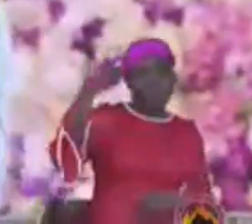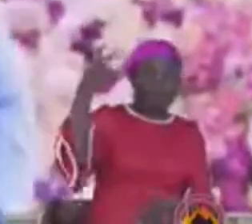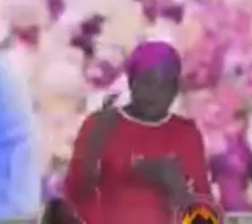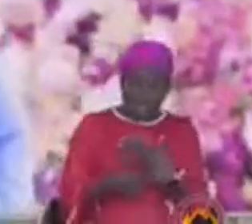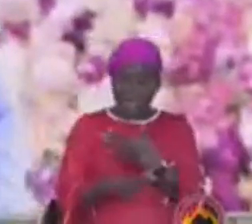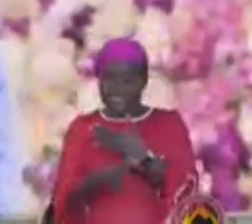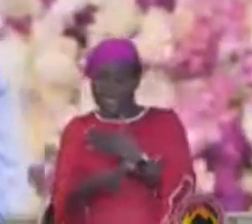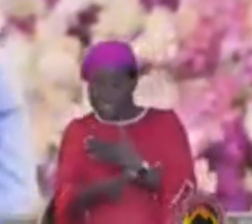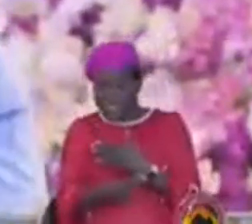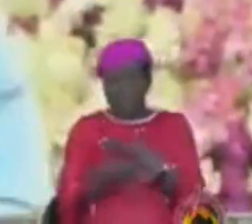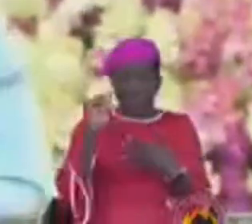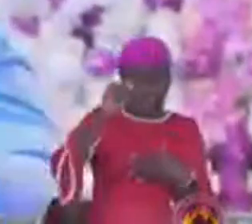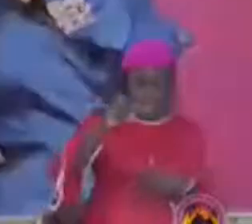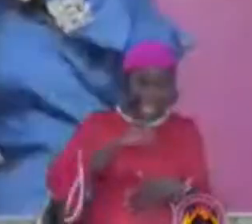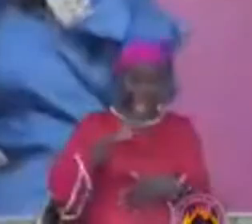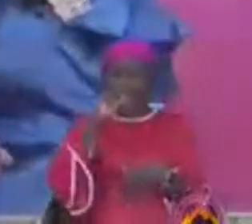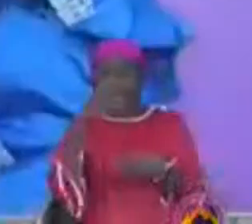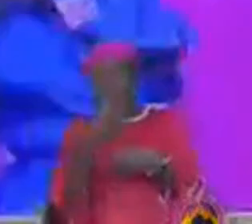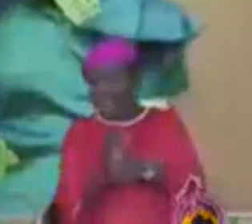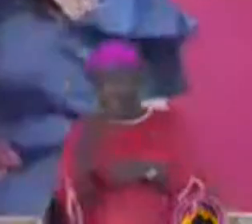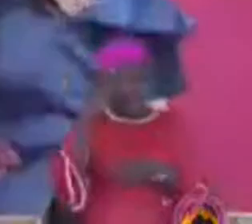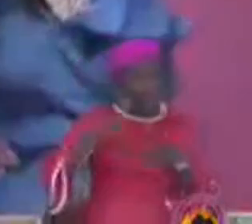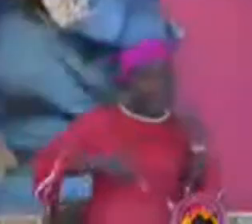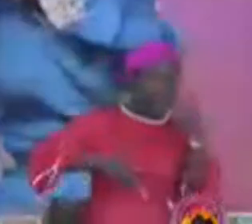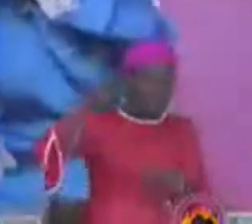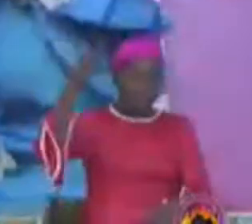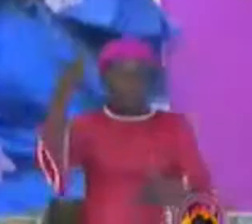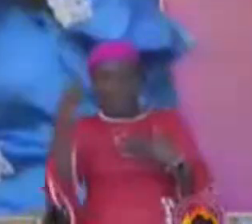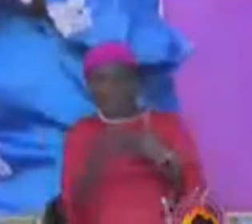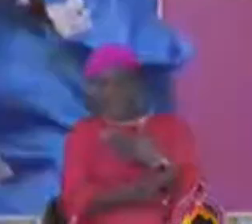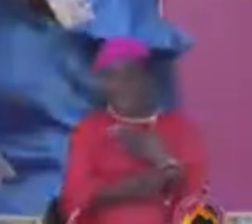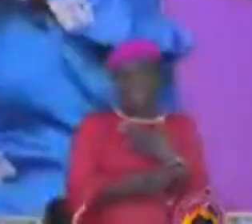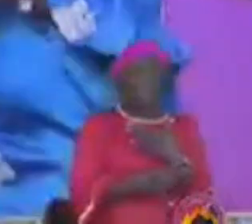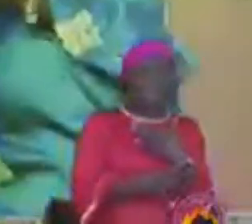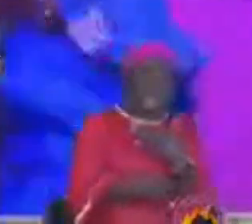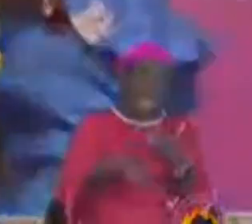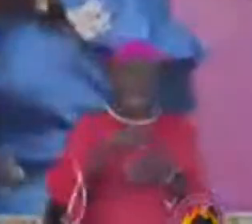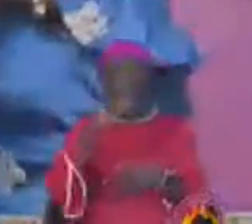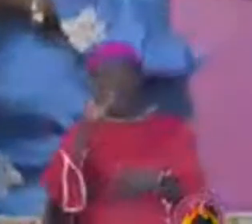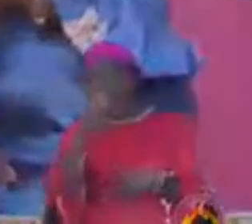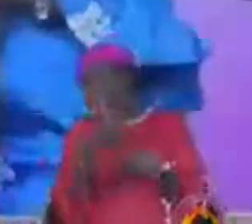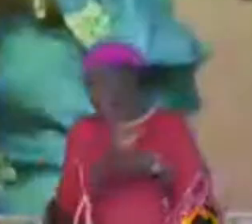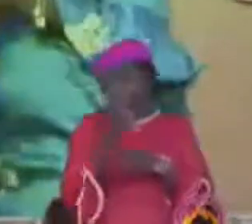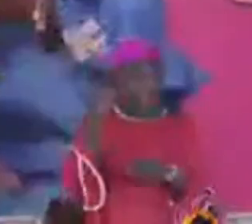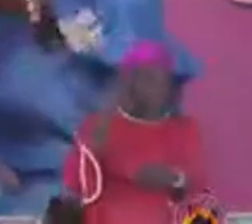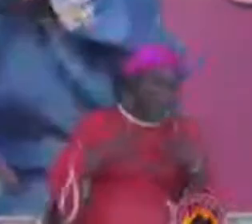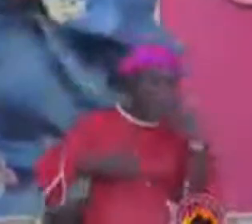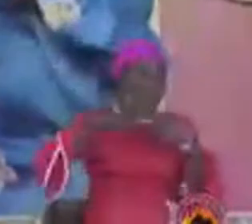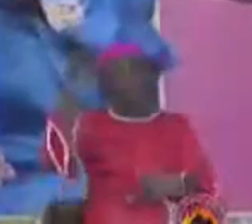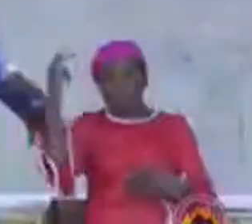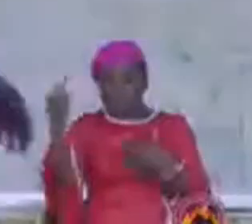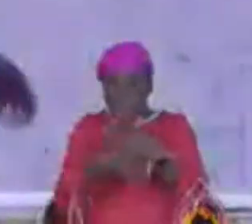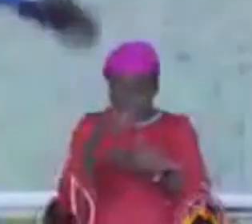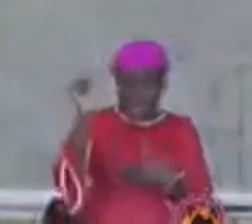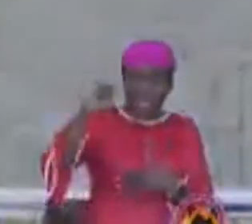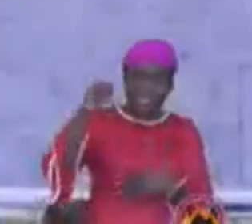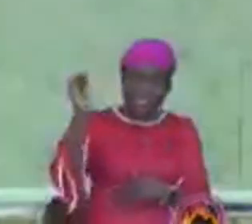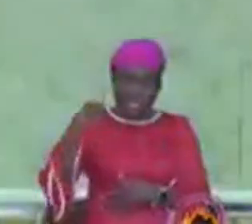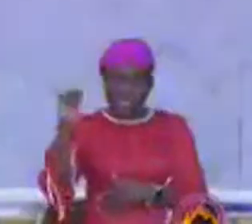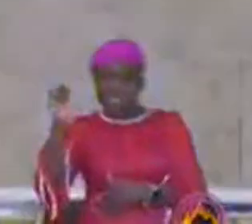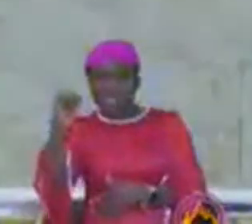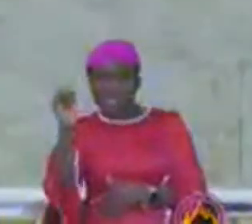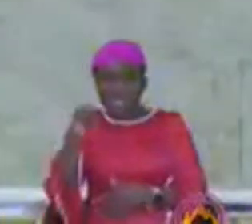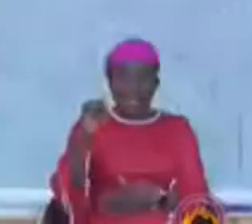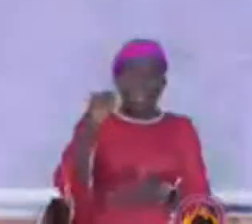Coco, I am in the meal. I am Coco, I am Coco, I am Coco, now go me de yo,